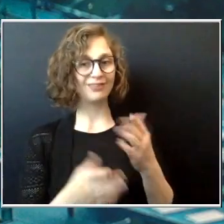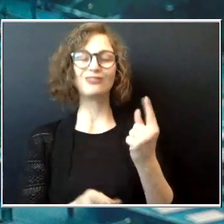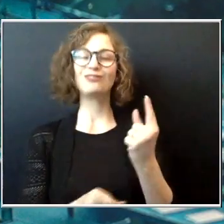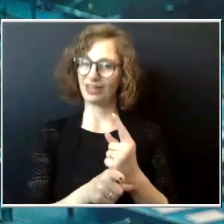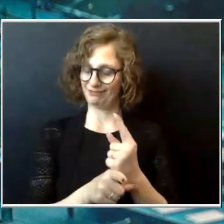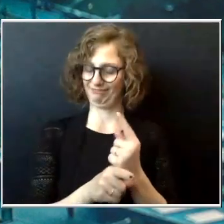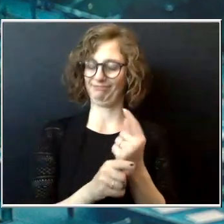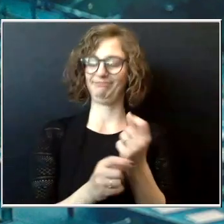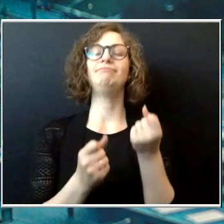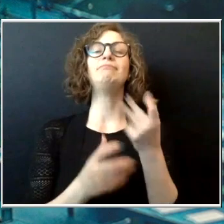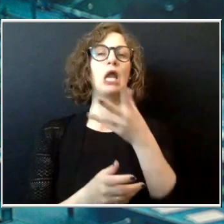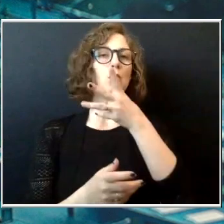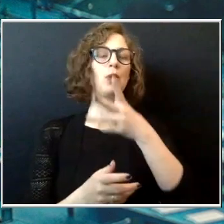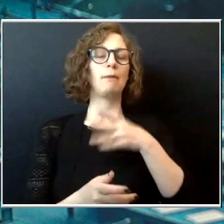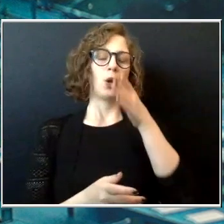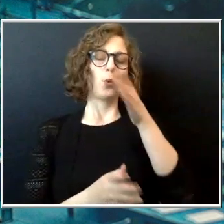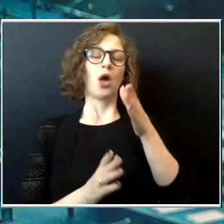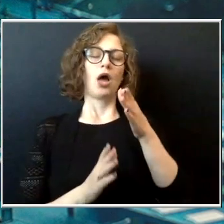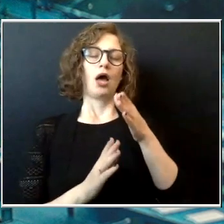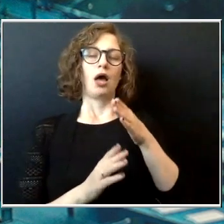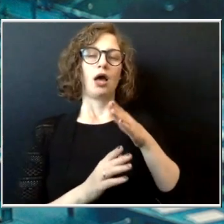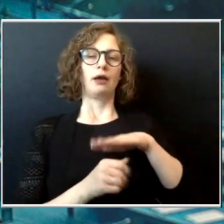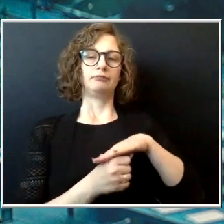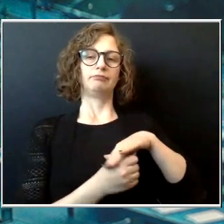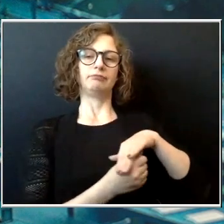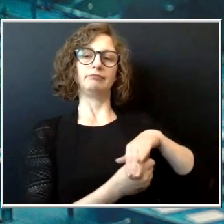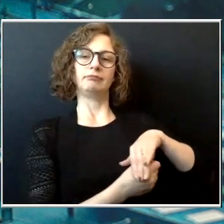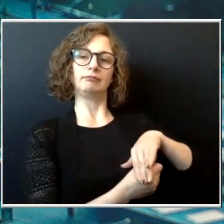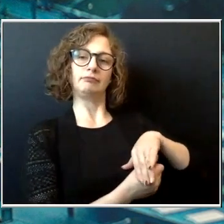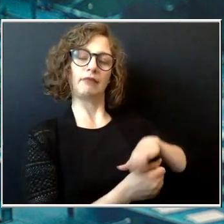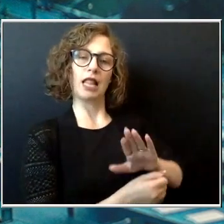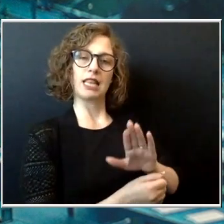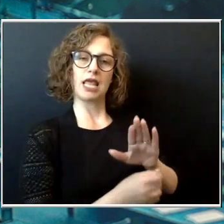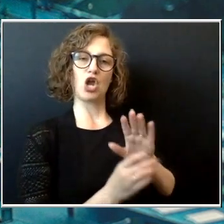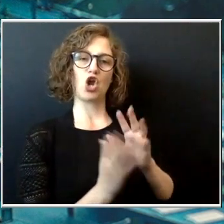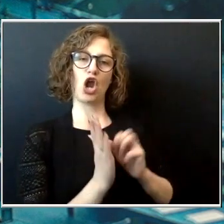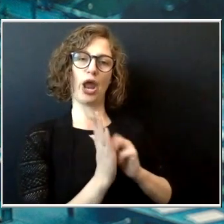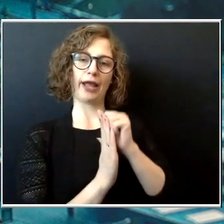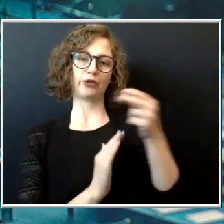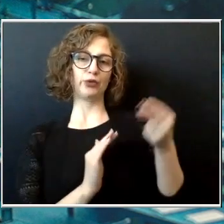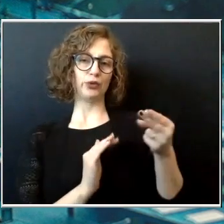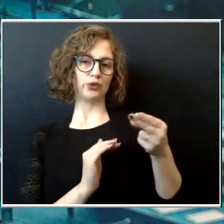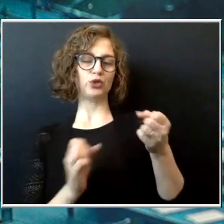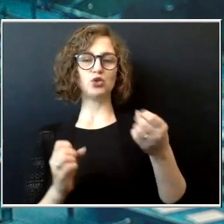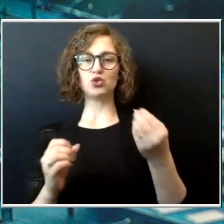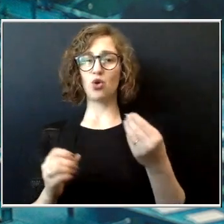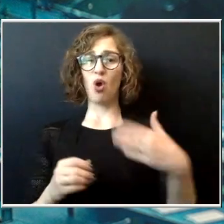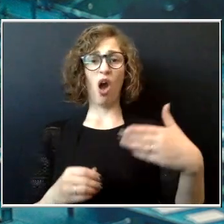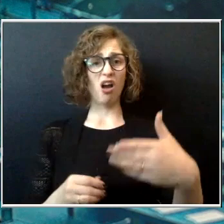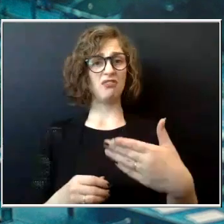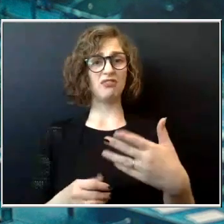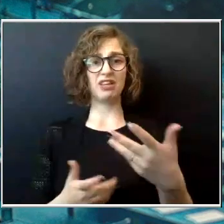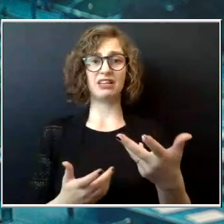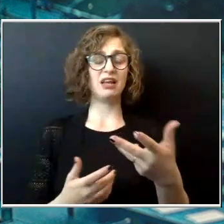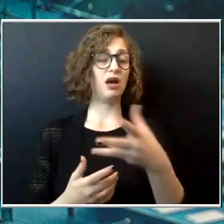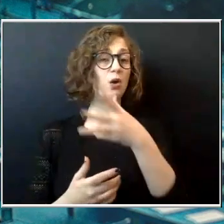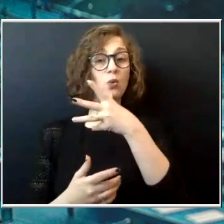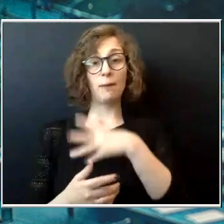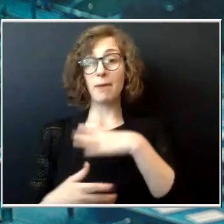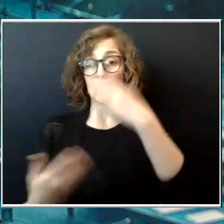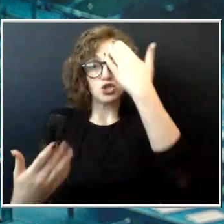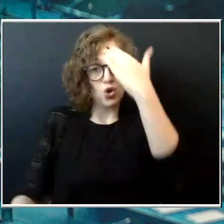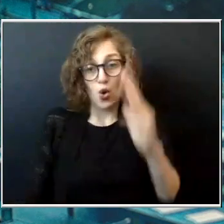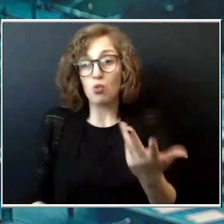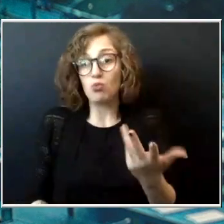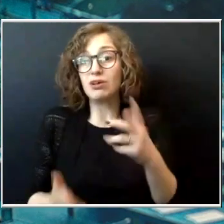and so many women don't know their family history, or they'll come in and say, my grandma had a female cancer, and that's